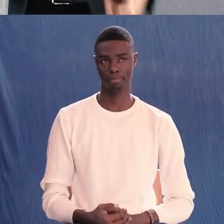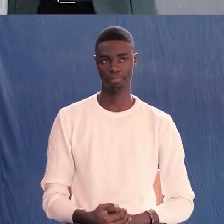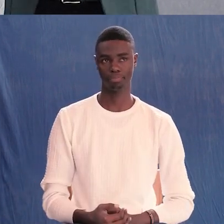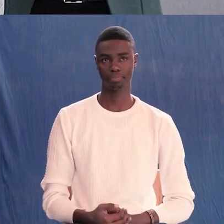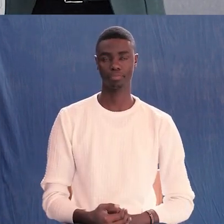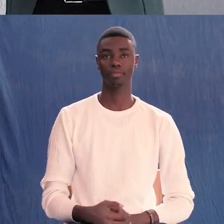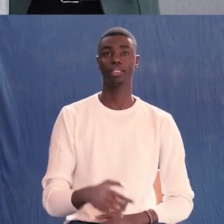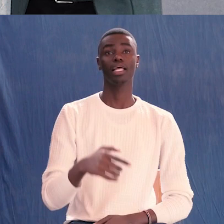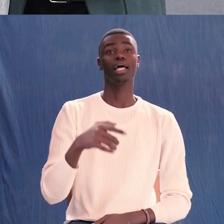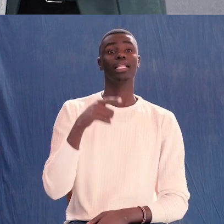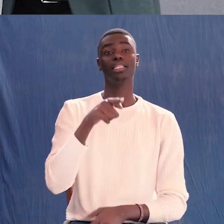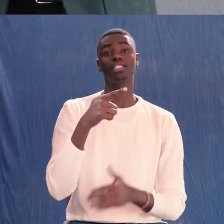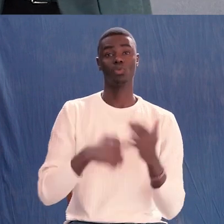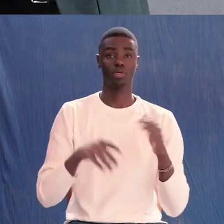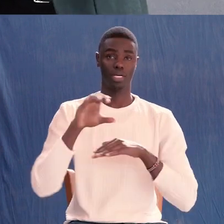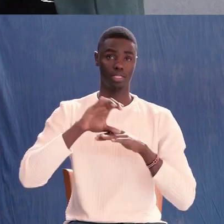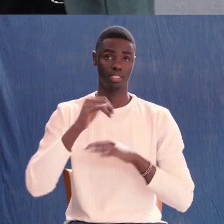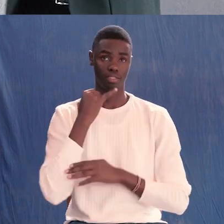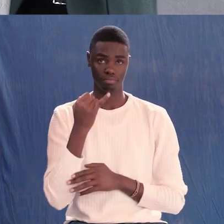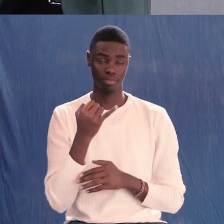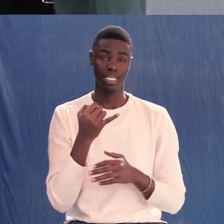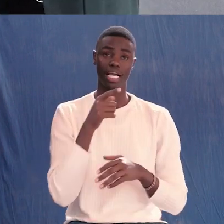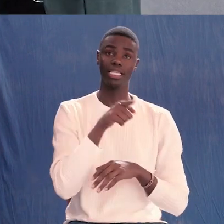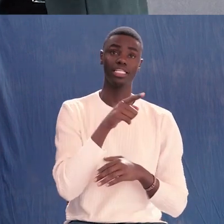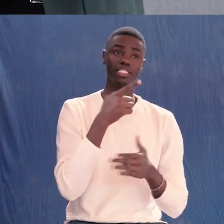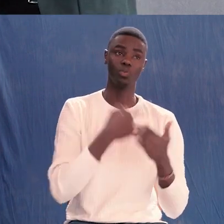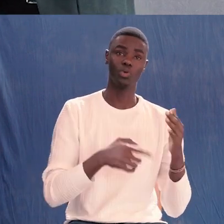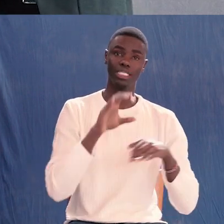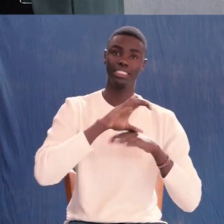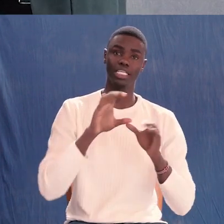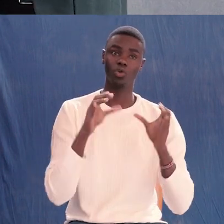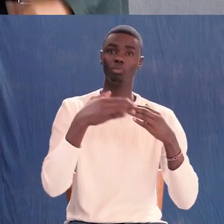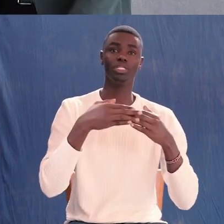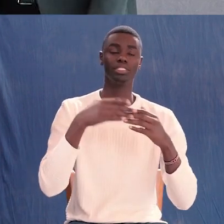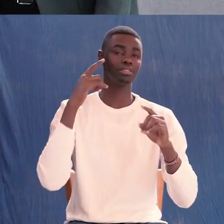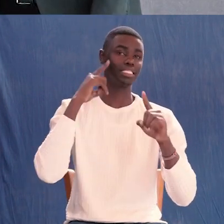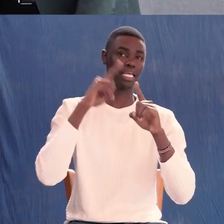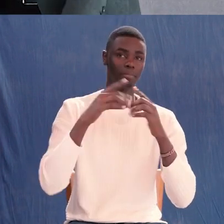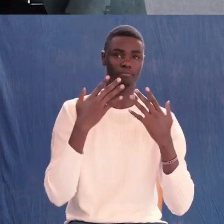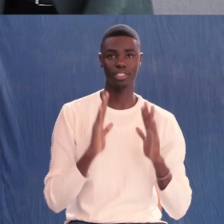this is what the church is. This is what church community is meant to be.